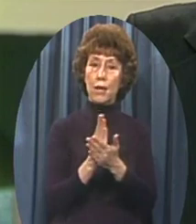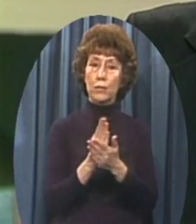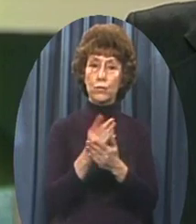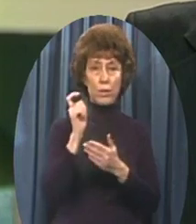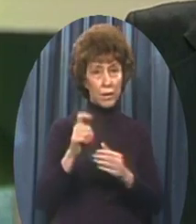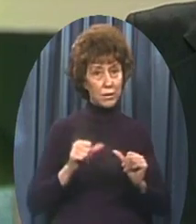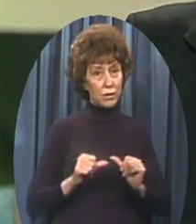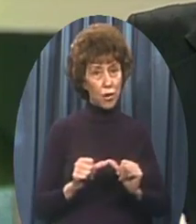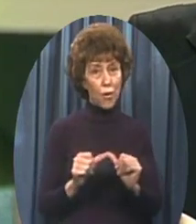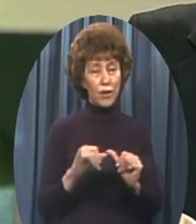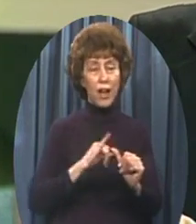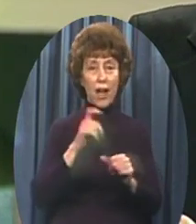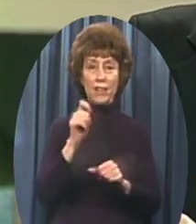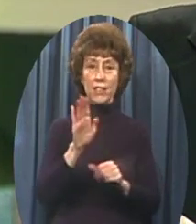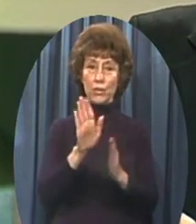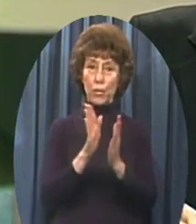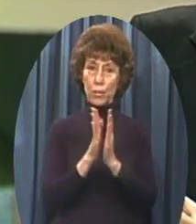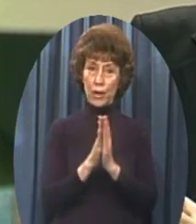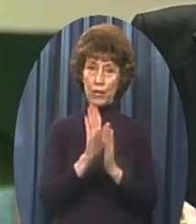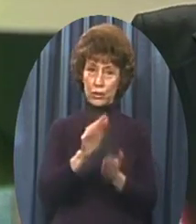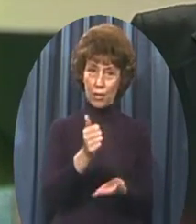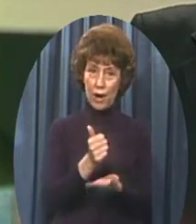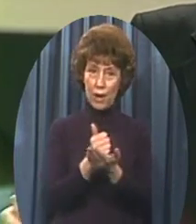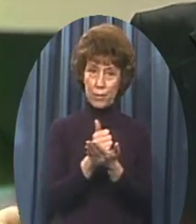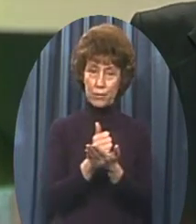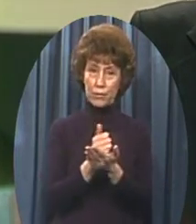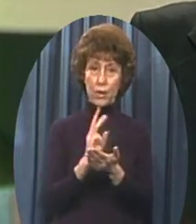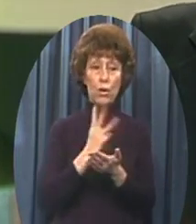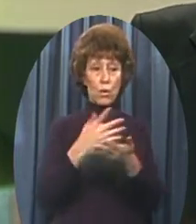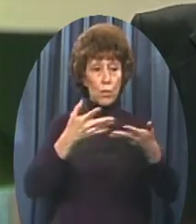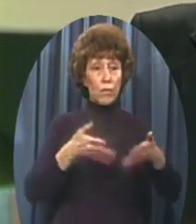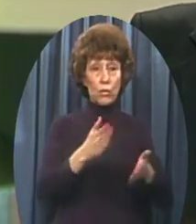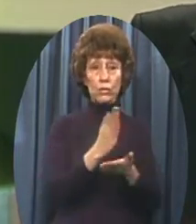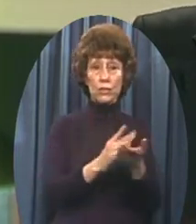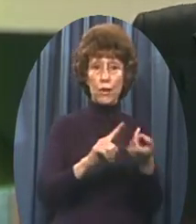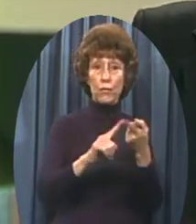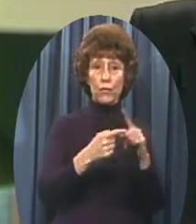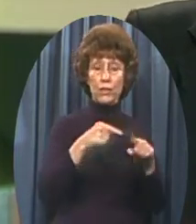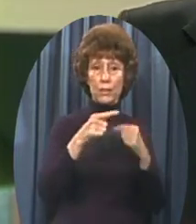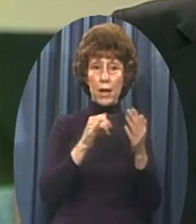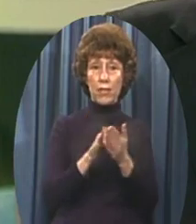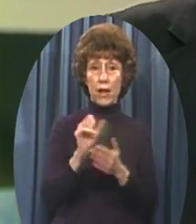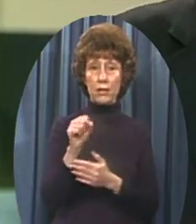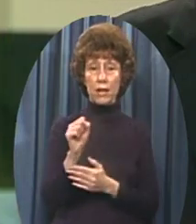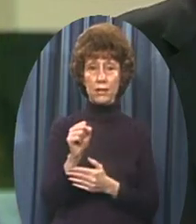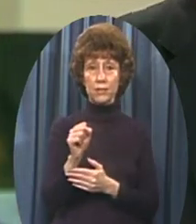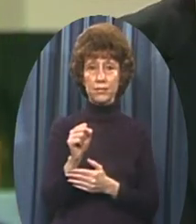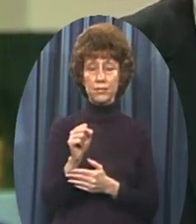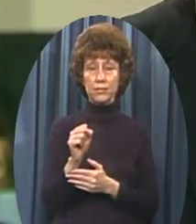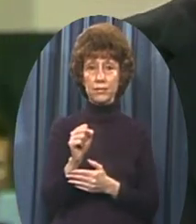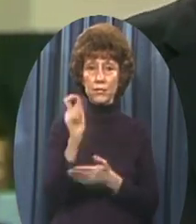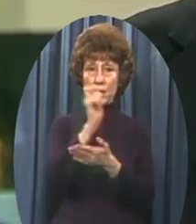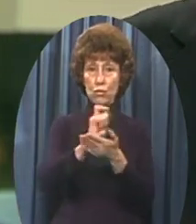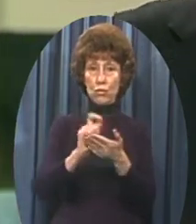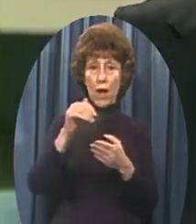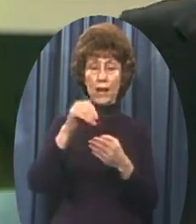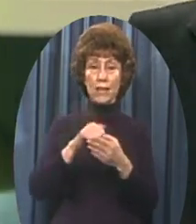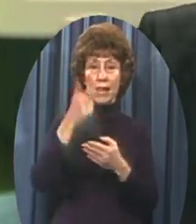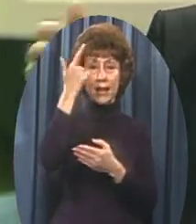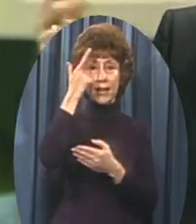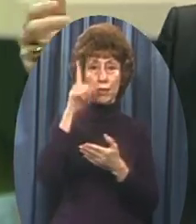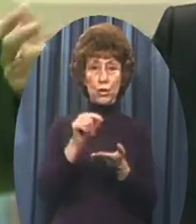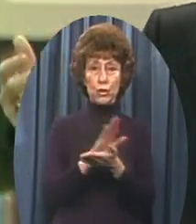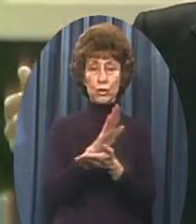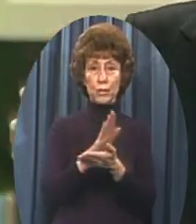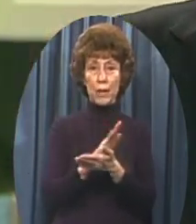help. We've lost some friends over this who don't want us involved. There was an article in the Lynchburg paper this past week. An